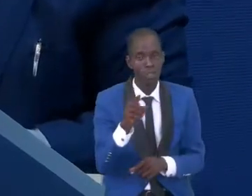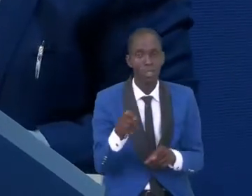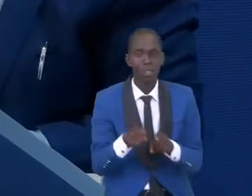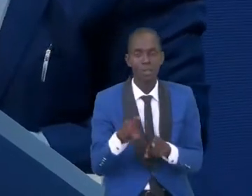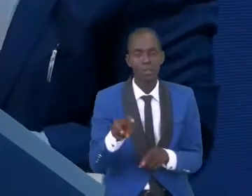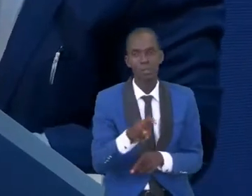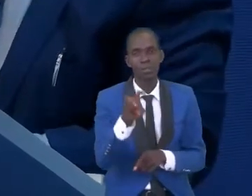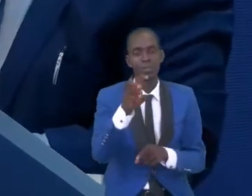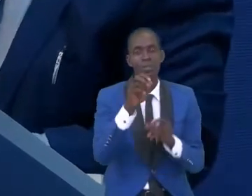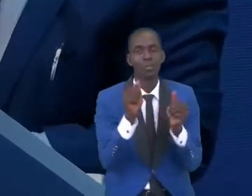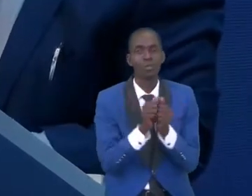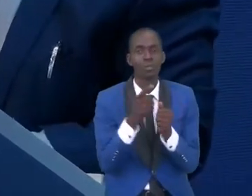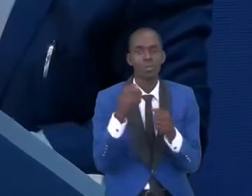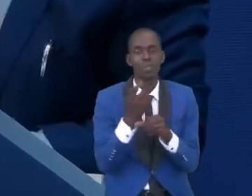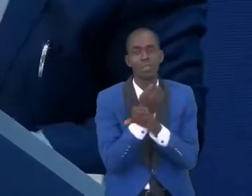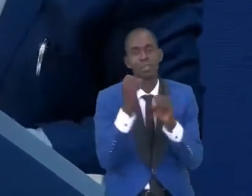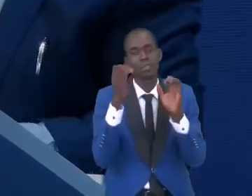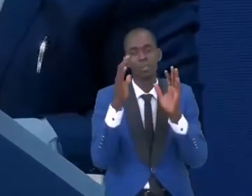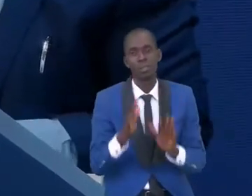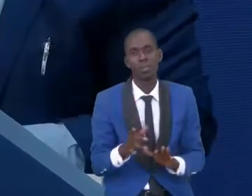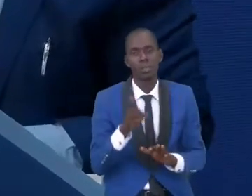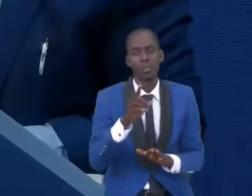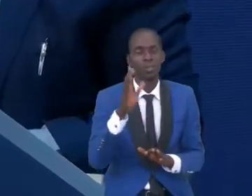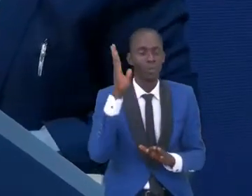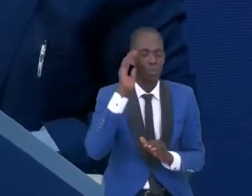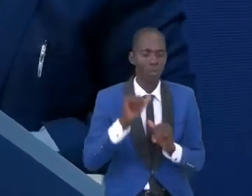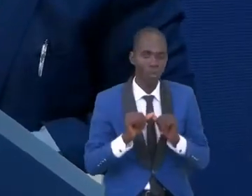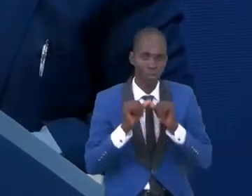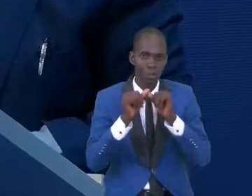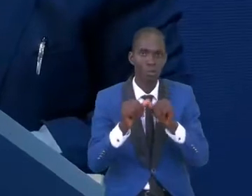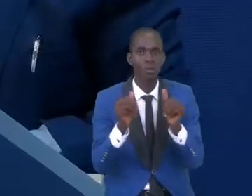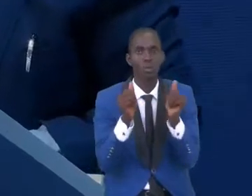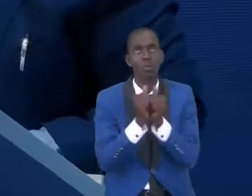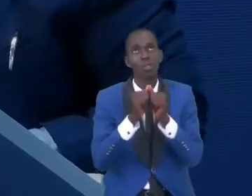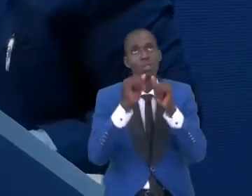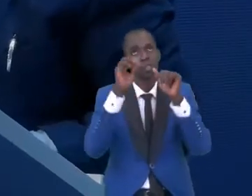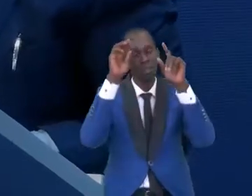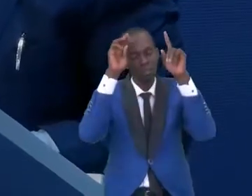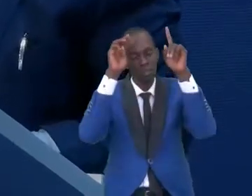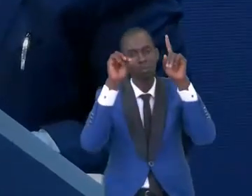you travel along with the Savior, you will continue with him.